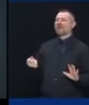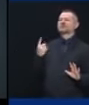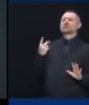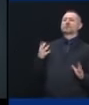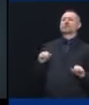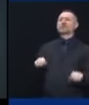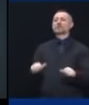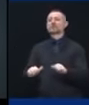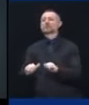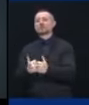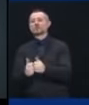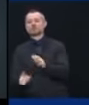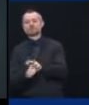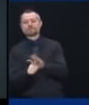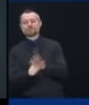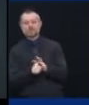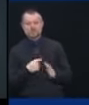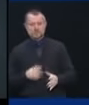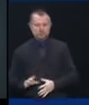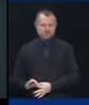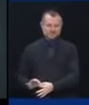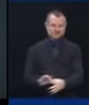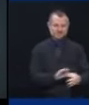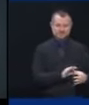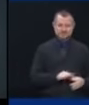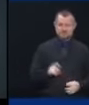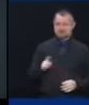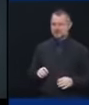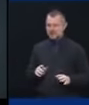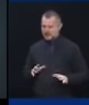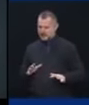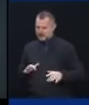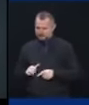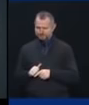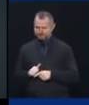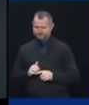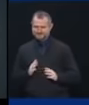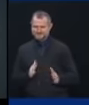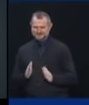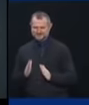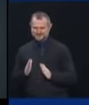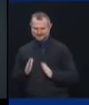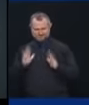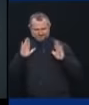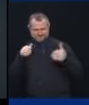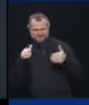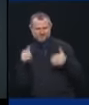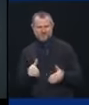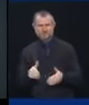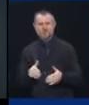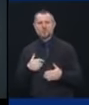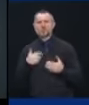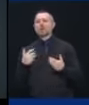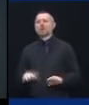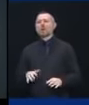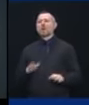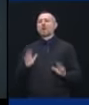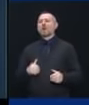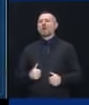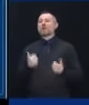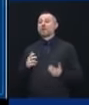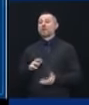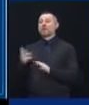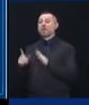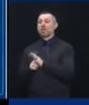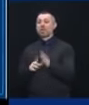united in that challenge, to be disciplined and focused, and not to let life knock you off track, and